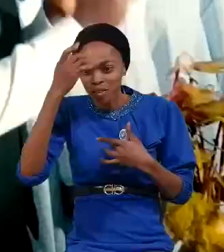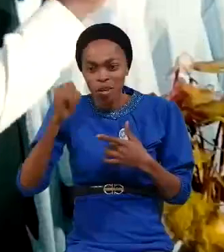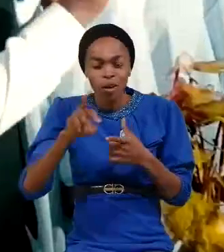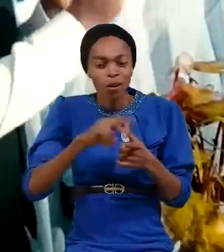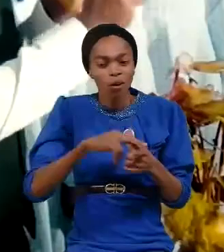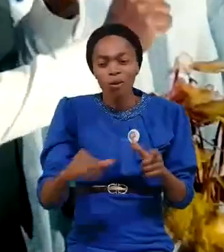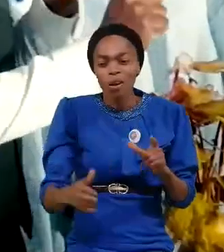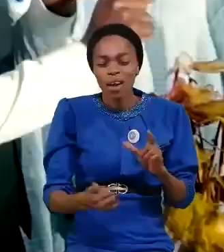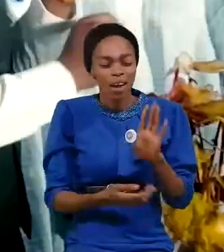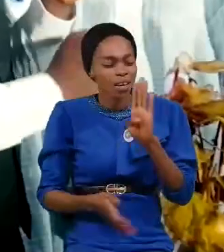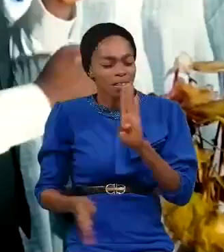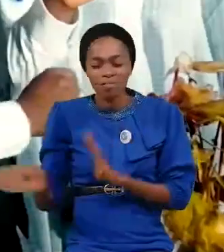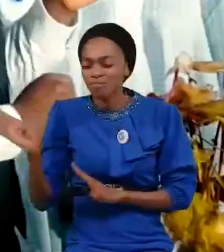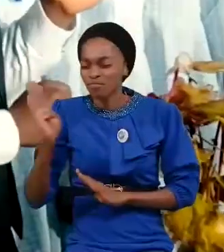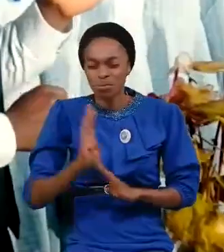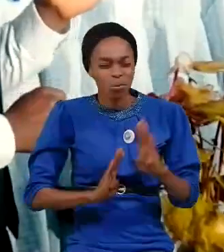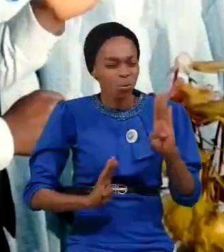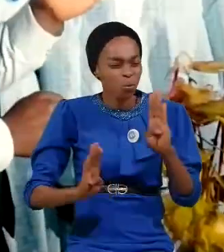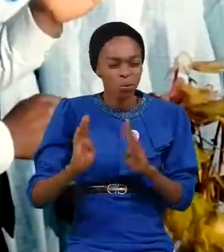sickness or any